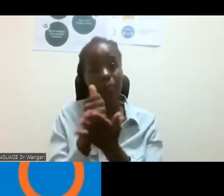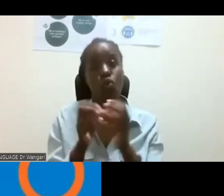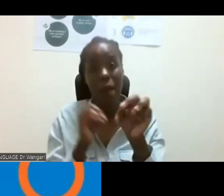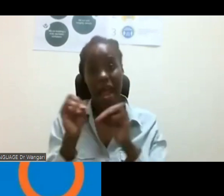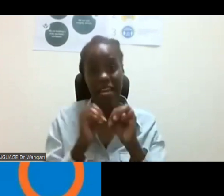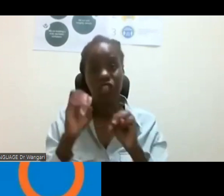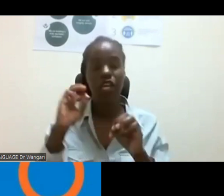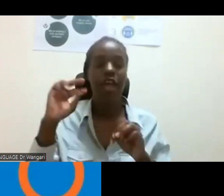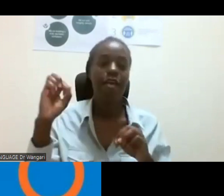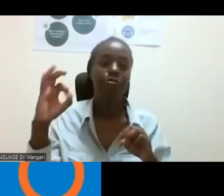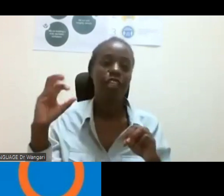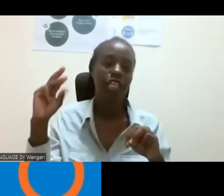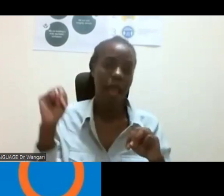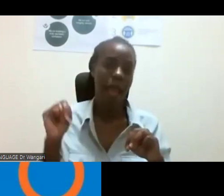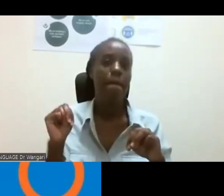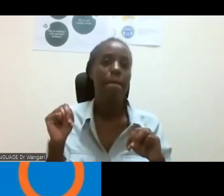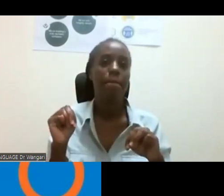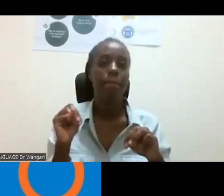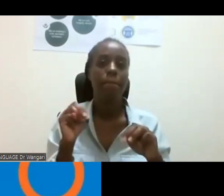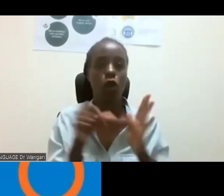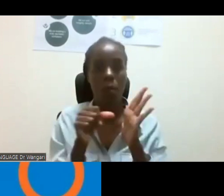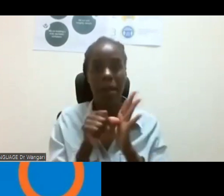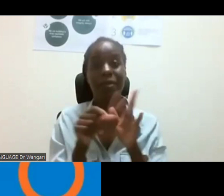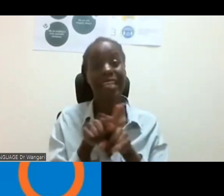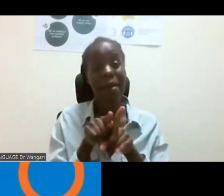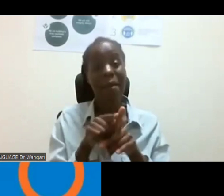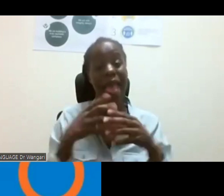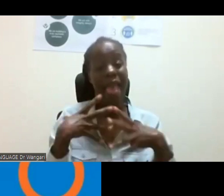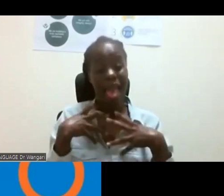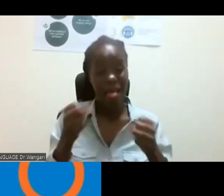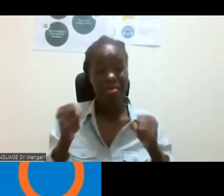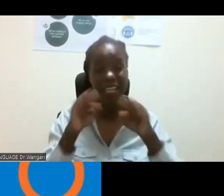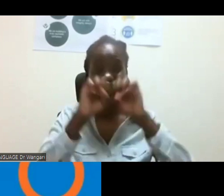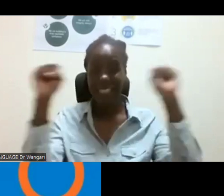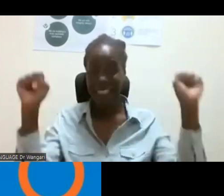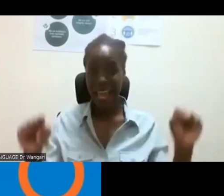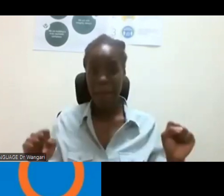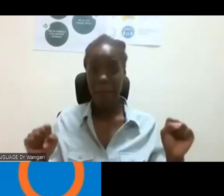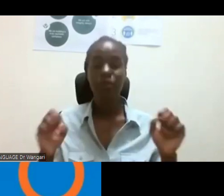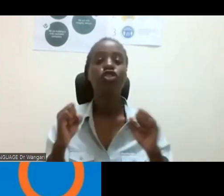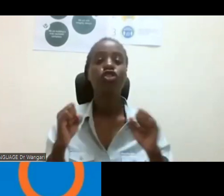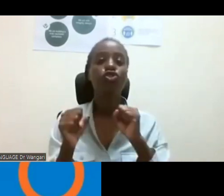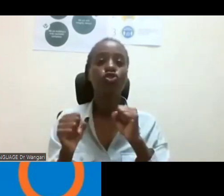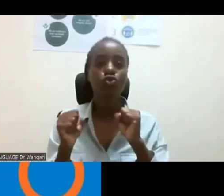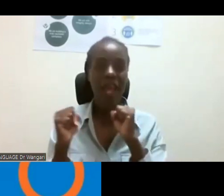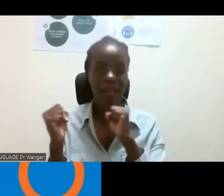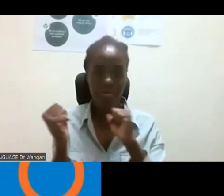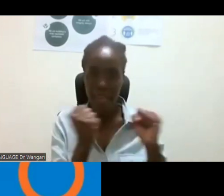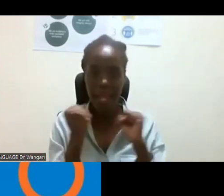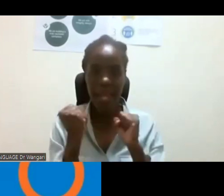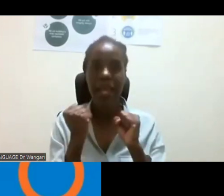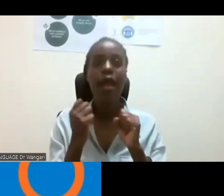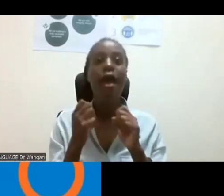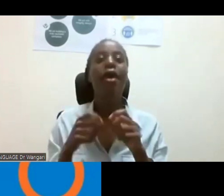that this can be part of health systems strengthening work more broadly. And I think this is where this global